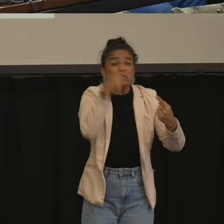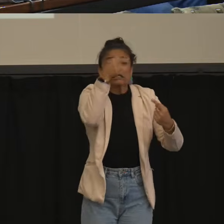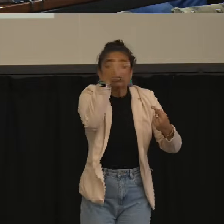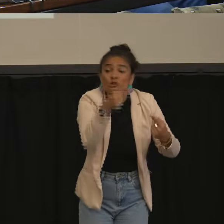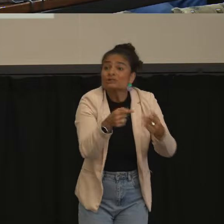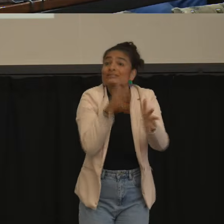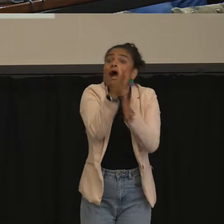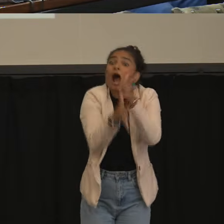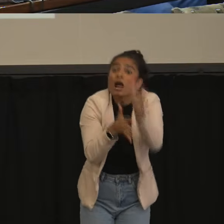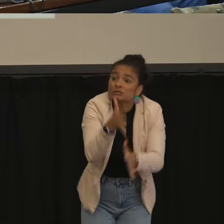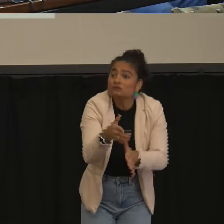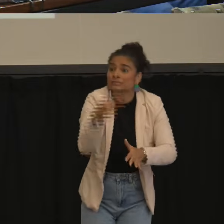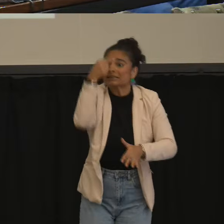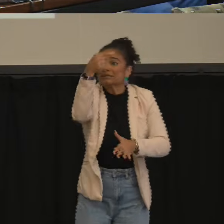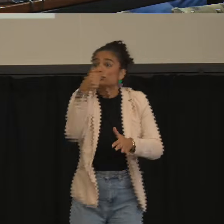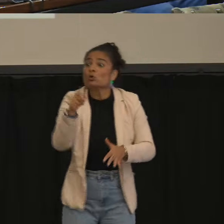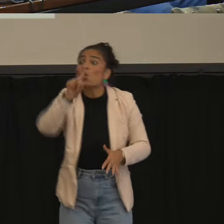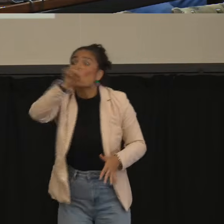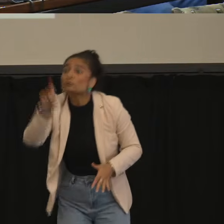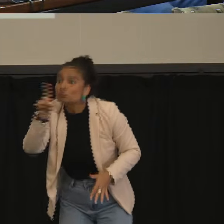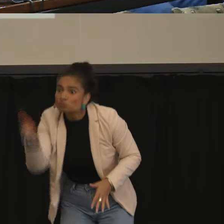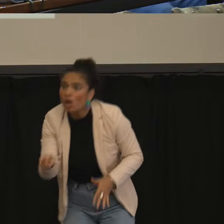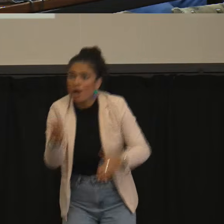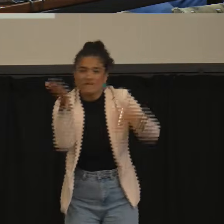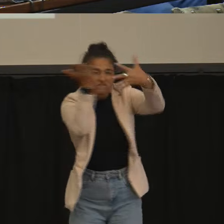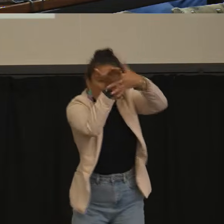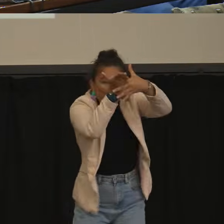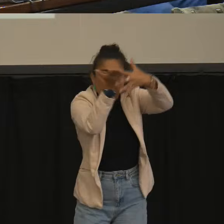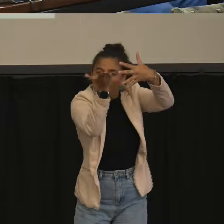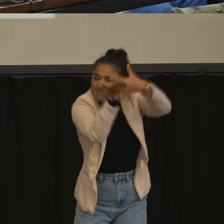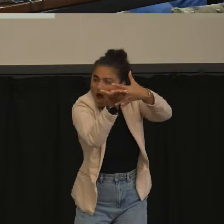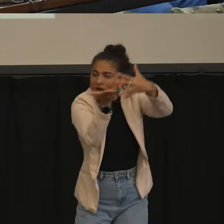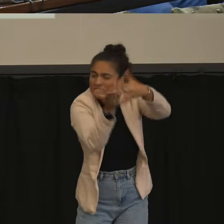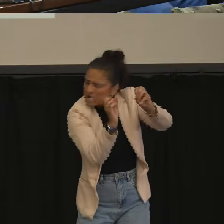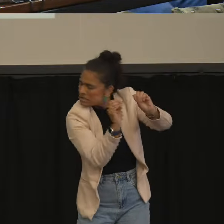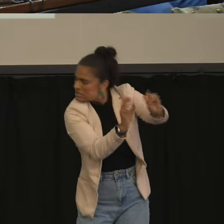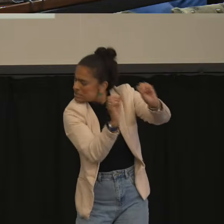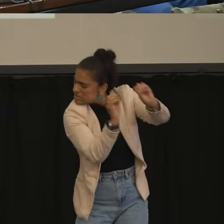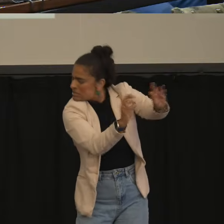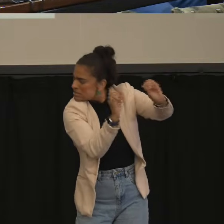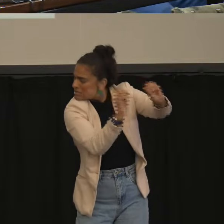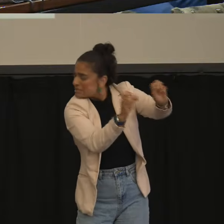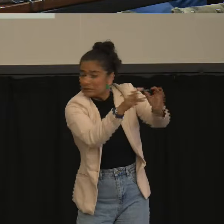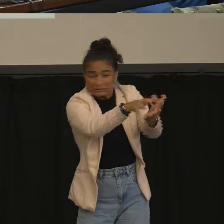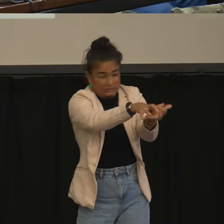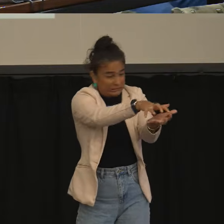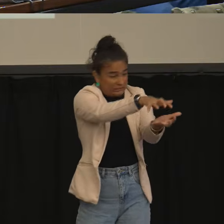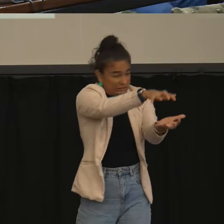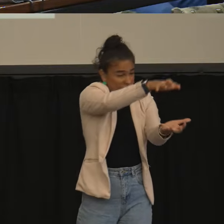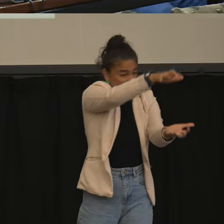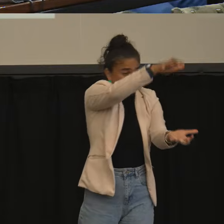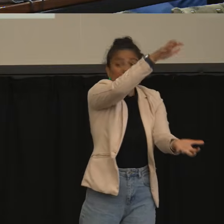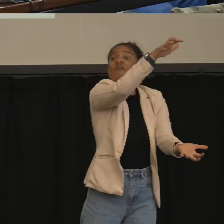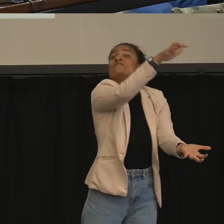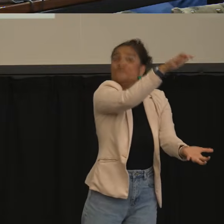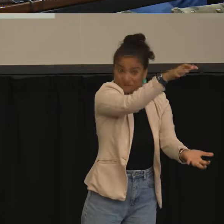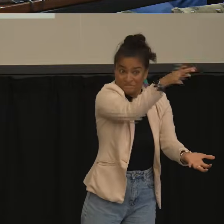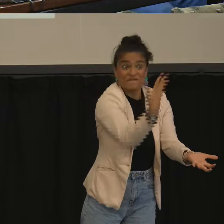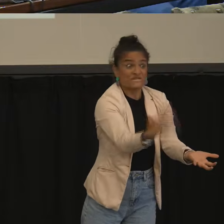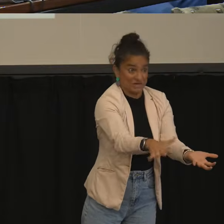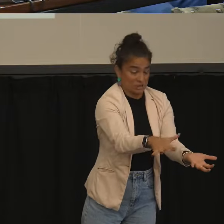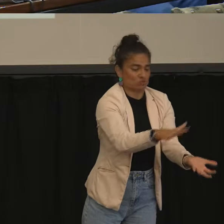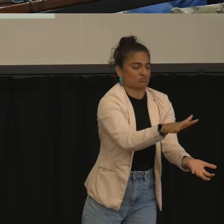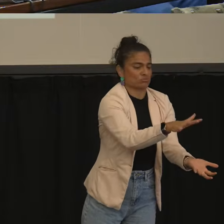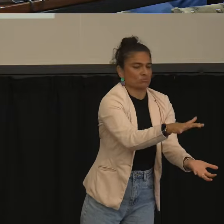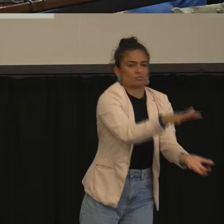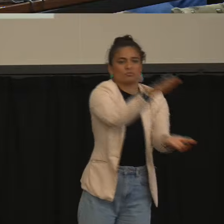And so Alex was responsible for exporting all the content of all our DVDs, filing it in different locations, arranging